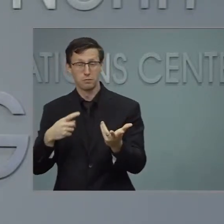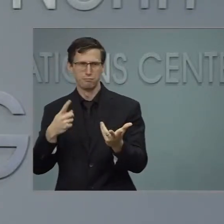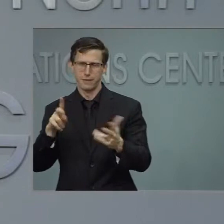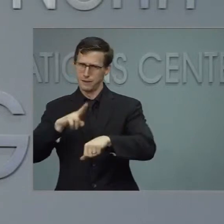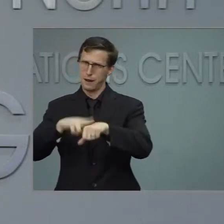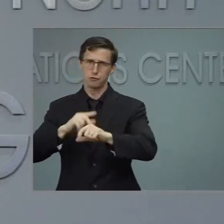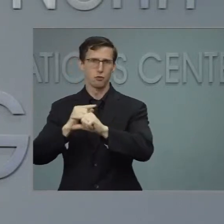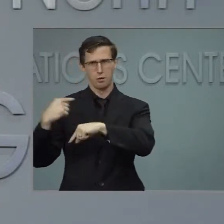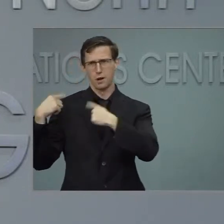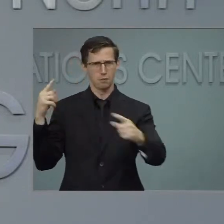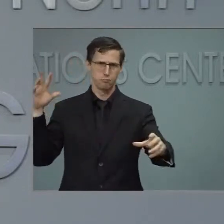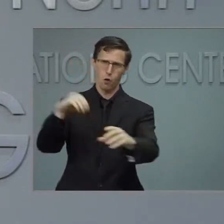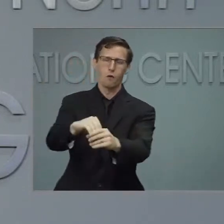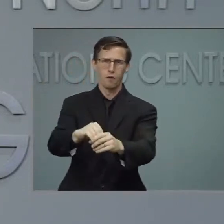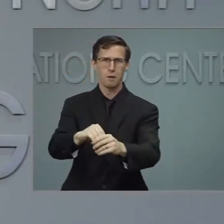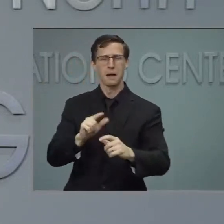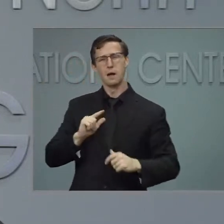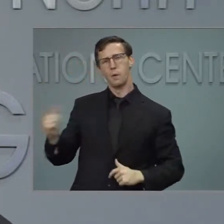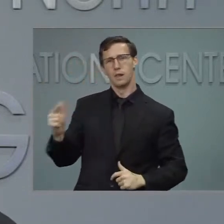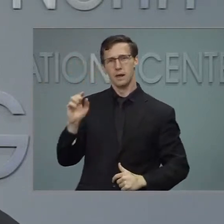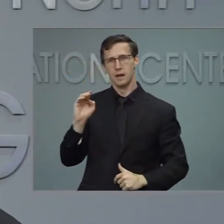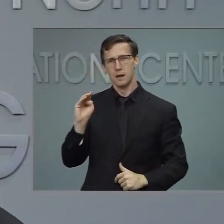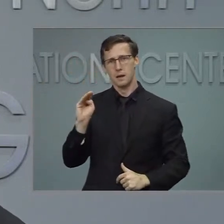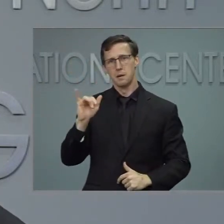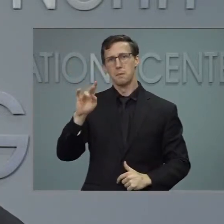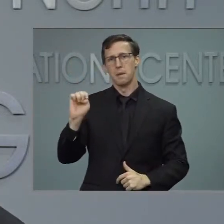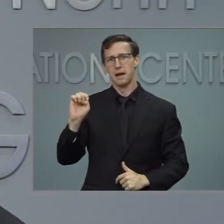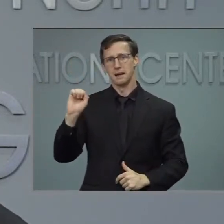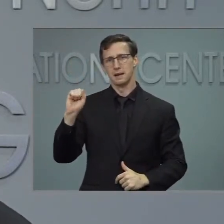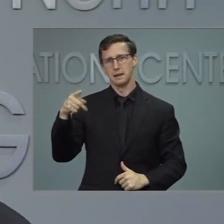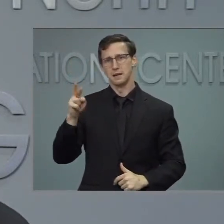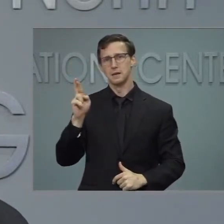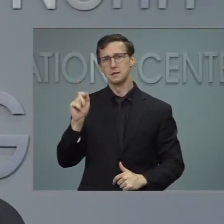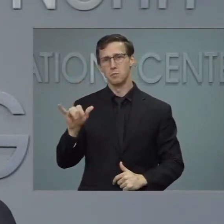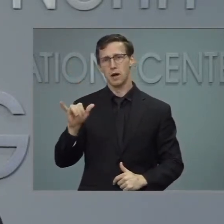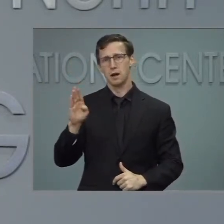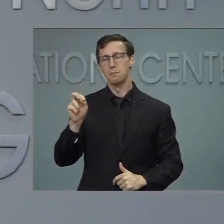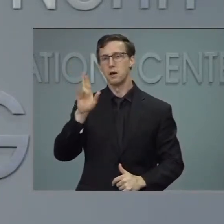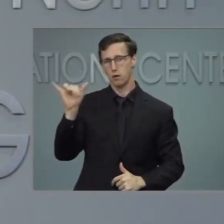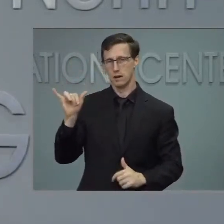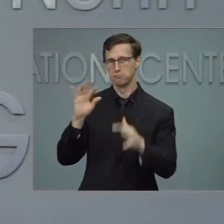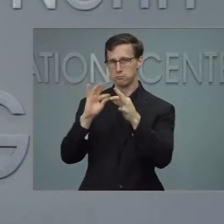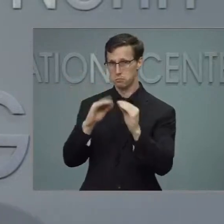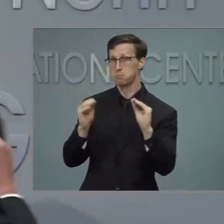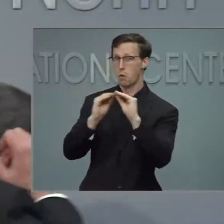Director of Emergency Management, talk a little bit more about what the department is doing.